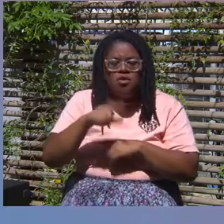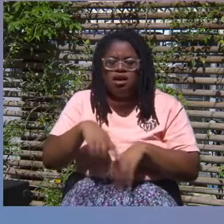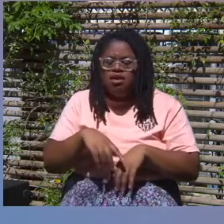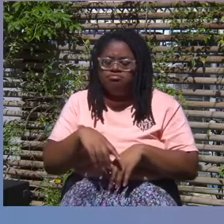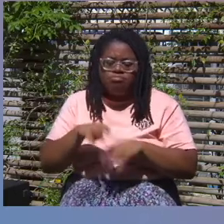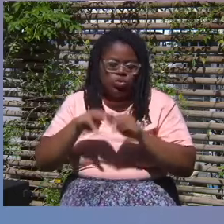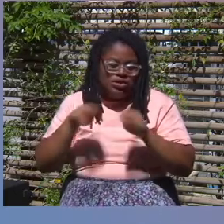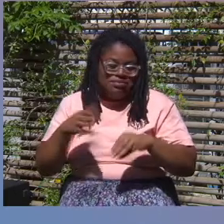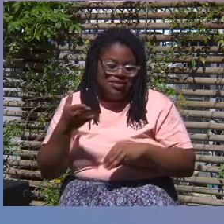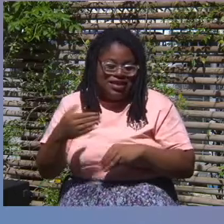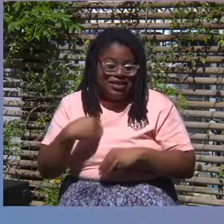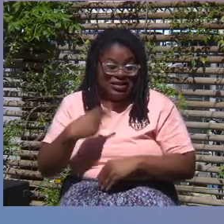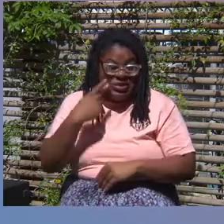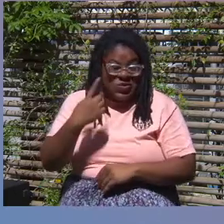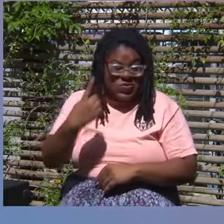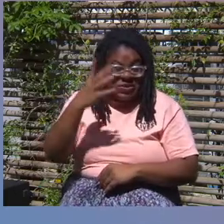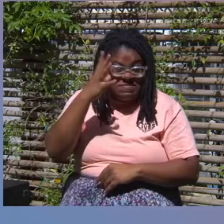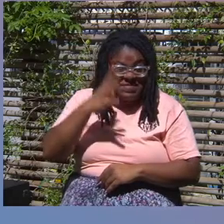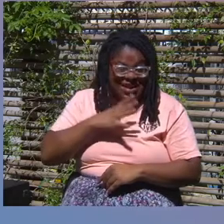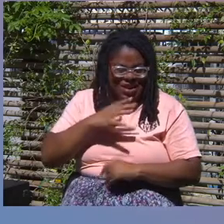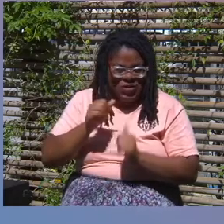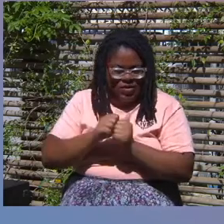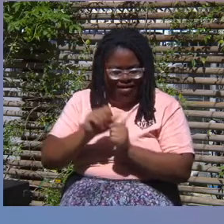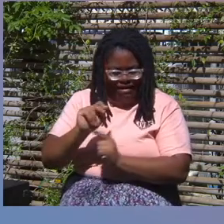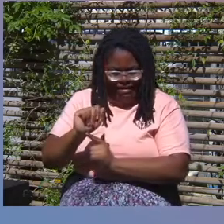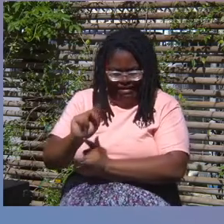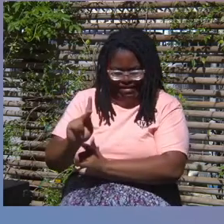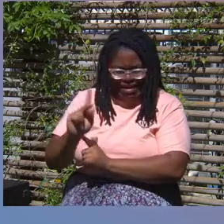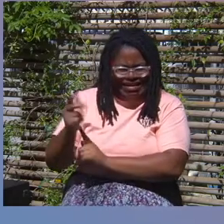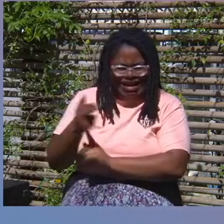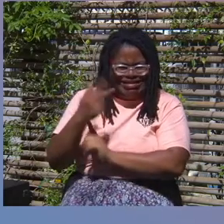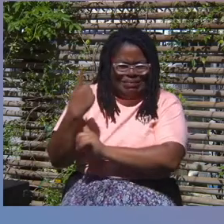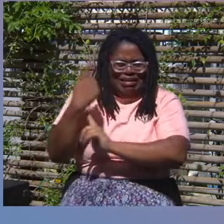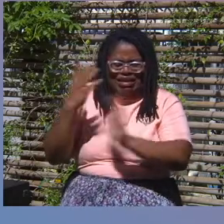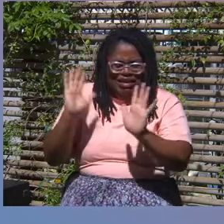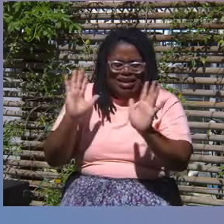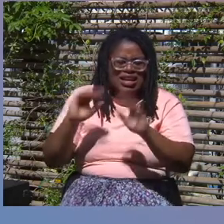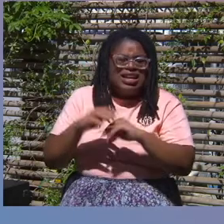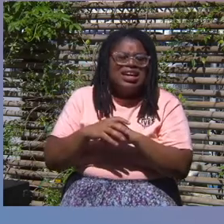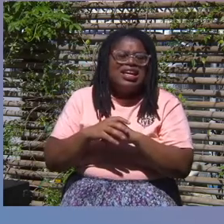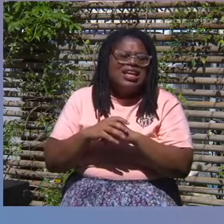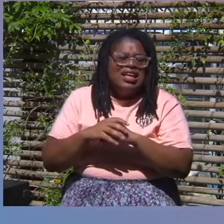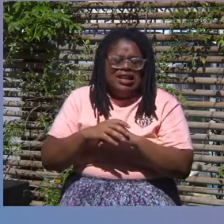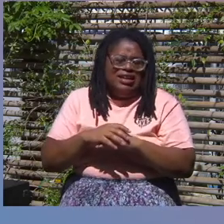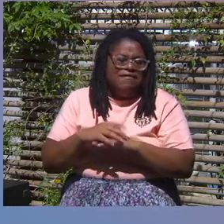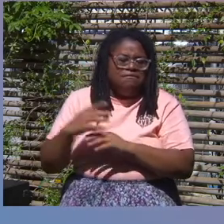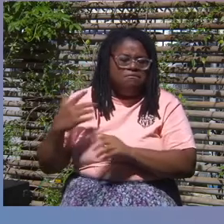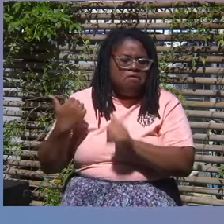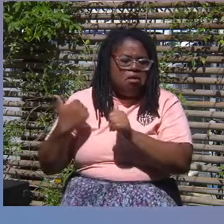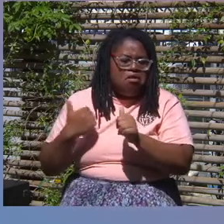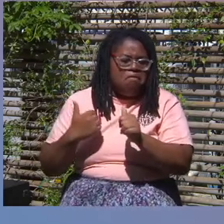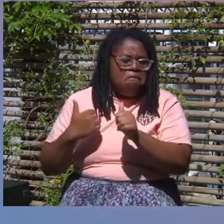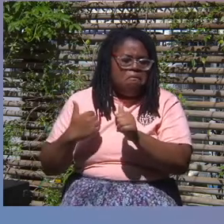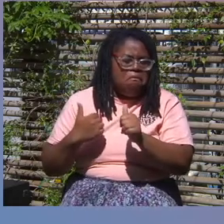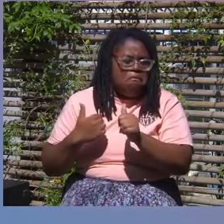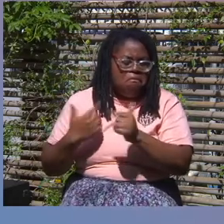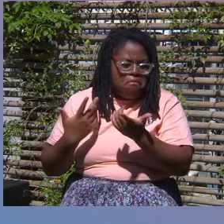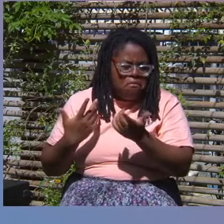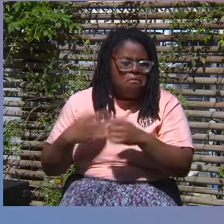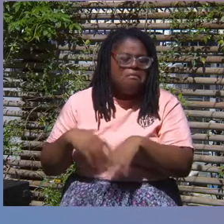museums. Tell a man with one of those AK-40, whatever you call them, with the red dot following us around the museum. I had